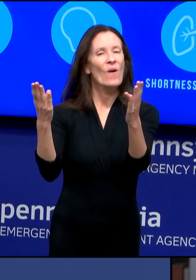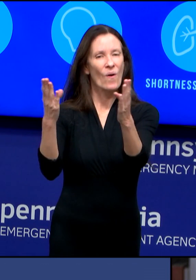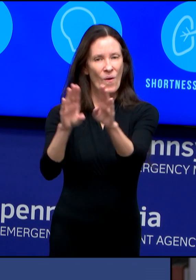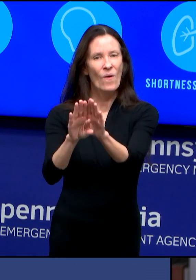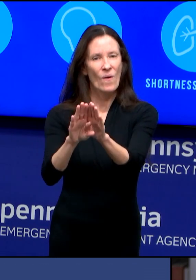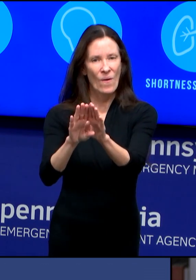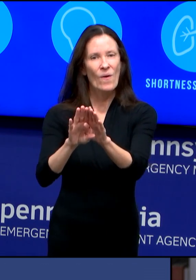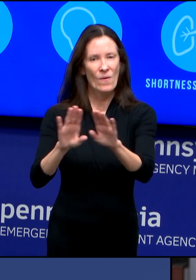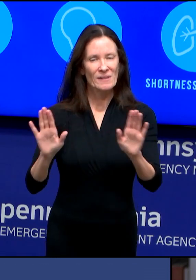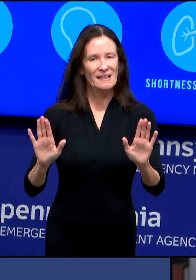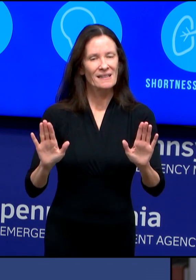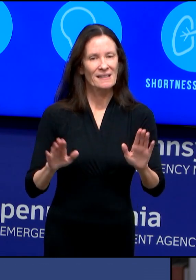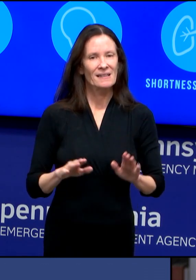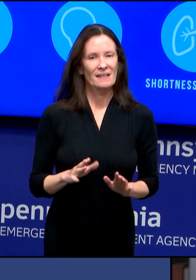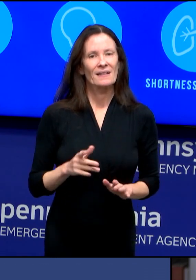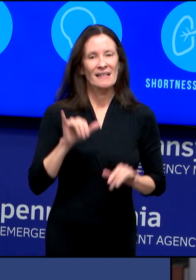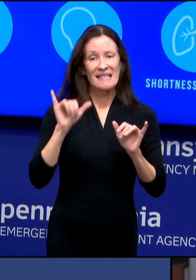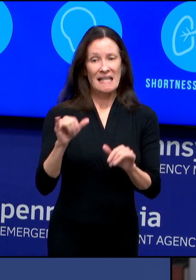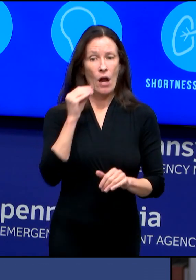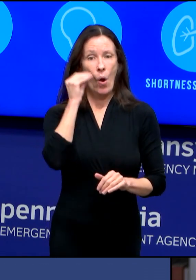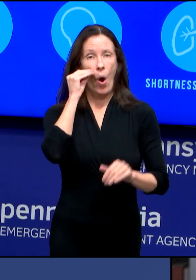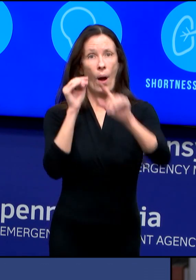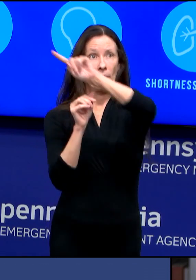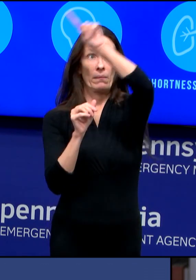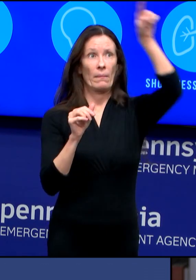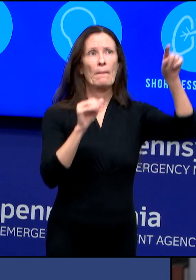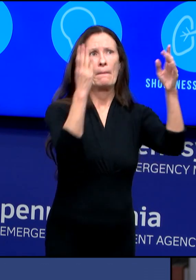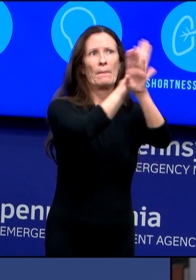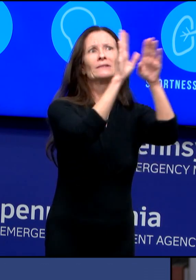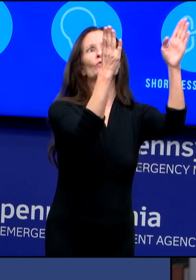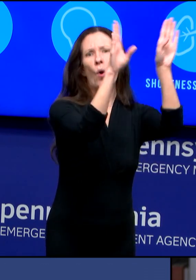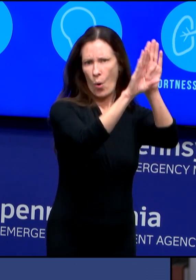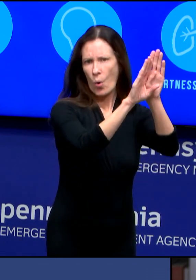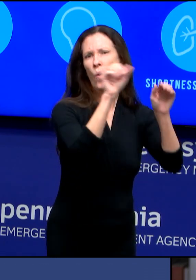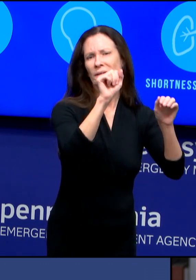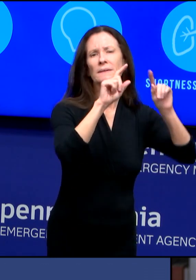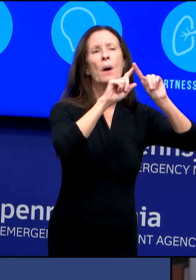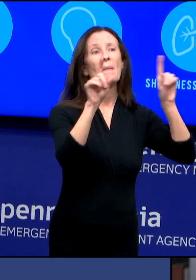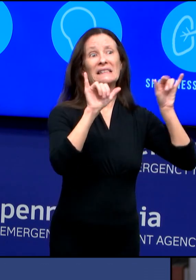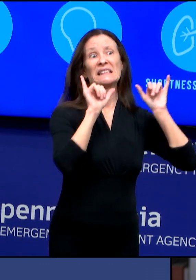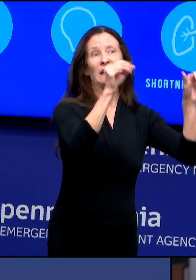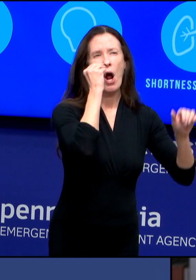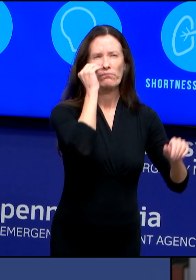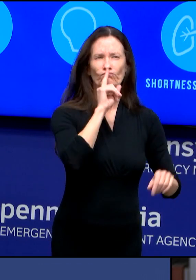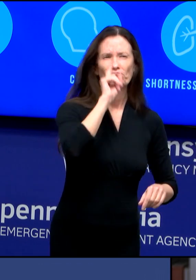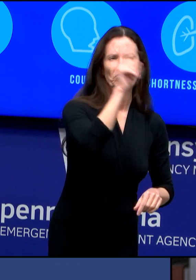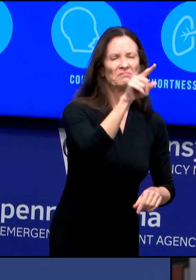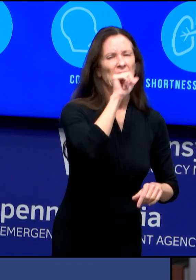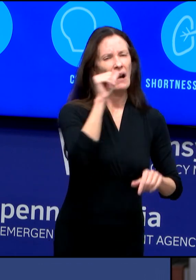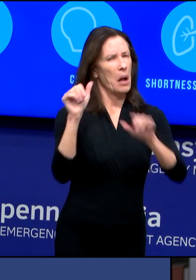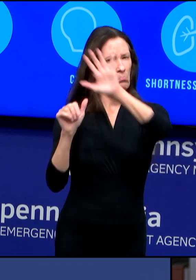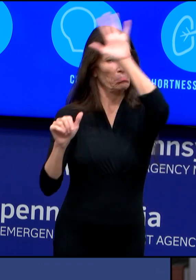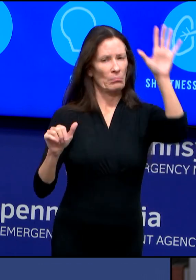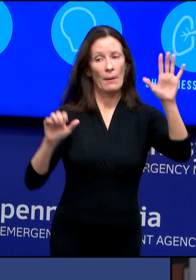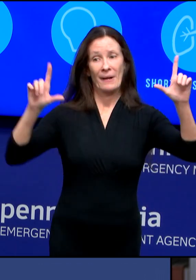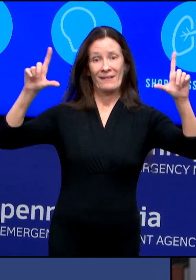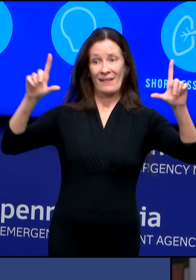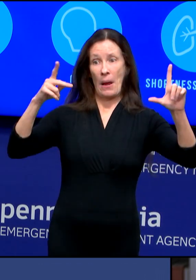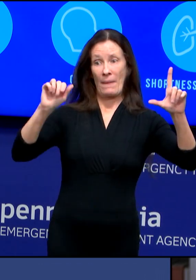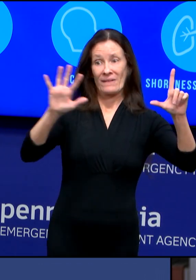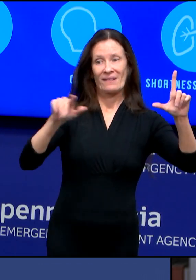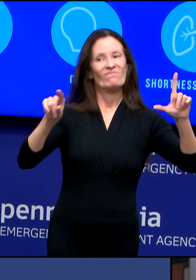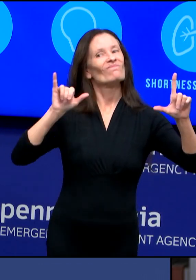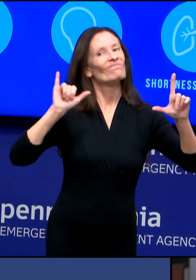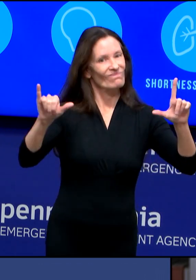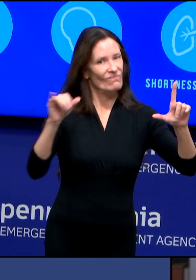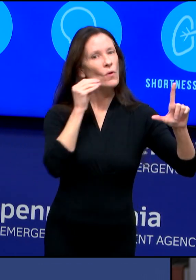order. And thank you, Governor. From the Associated Press, for people in the hard-hit areas being asked to stay home in place now,